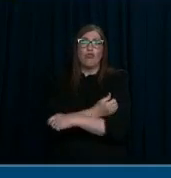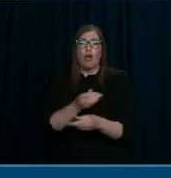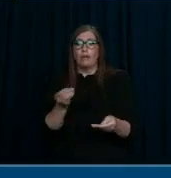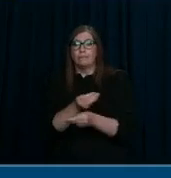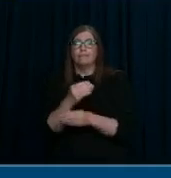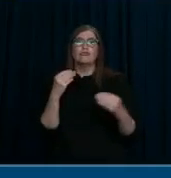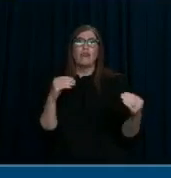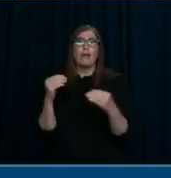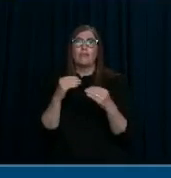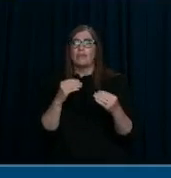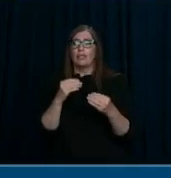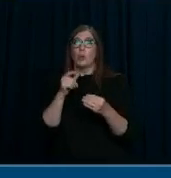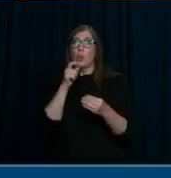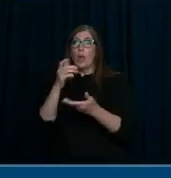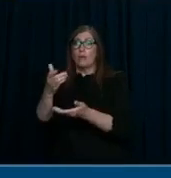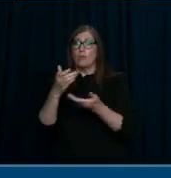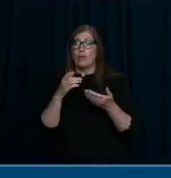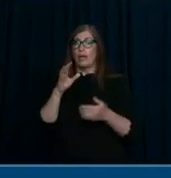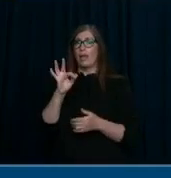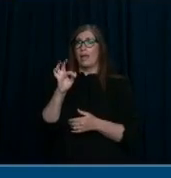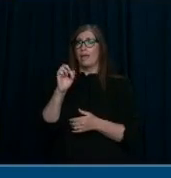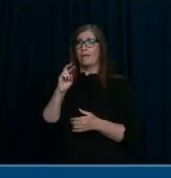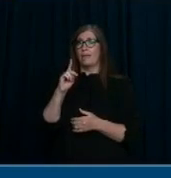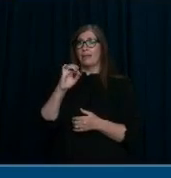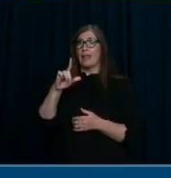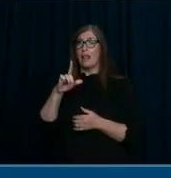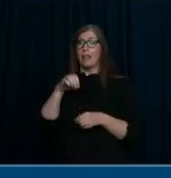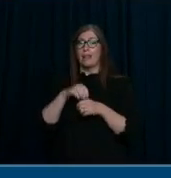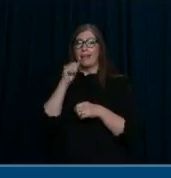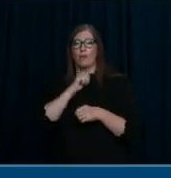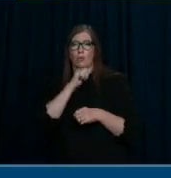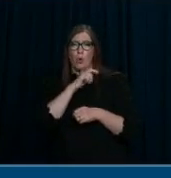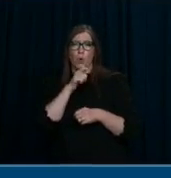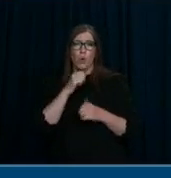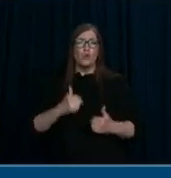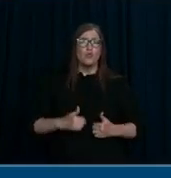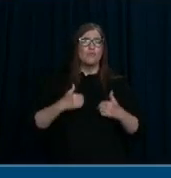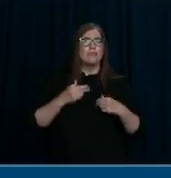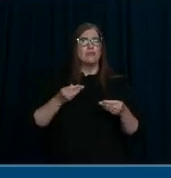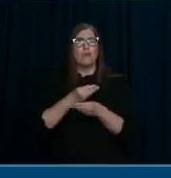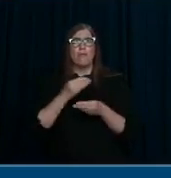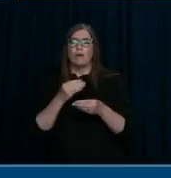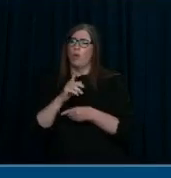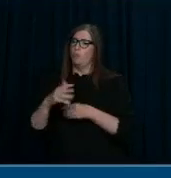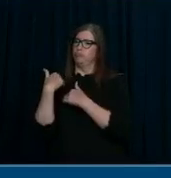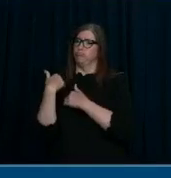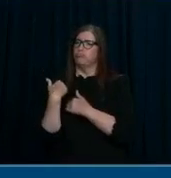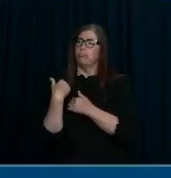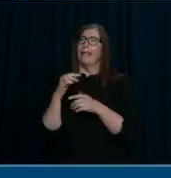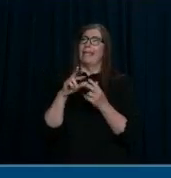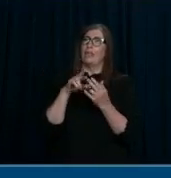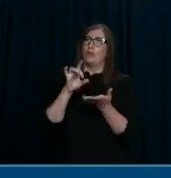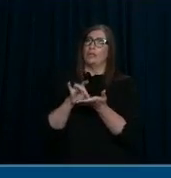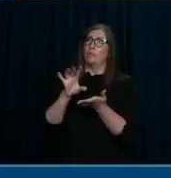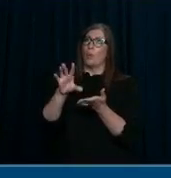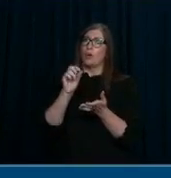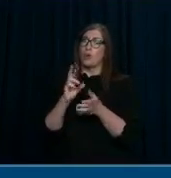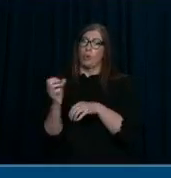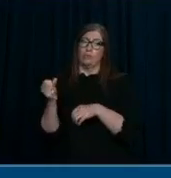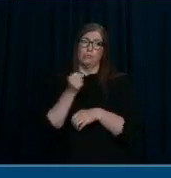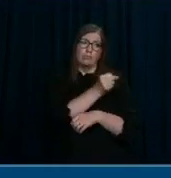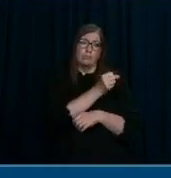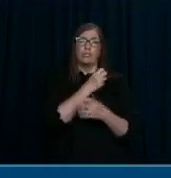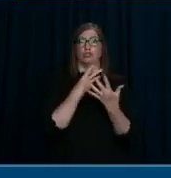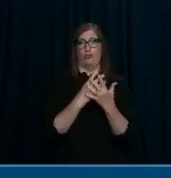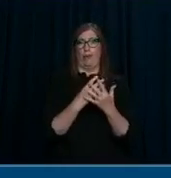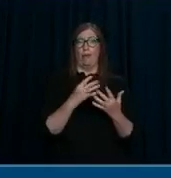getting fentanyl into Arizona, and those that are human trafficking to be held accountable, meaning either deported or put in jail. I would like to see